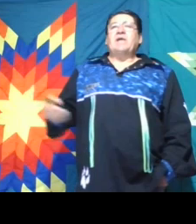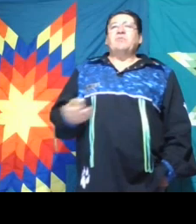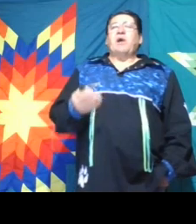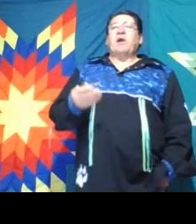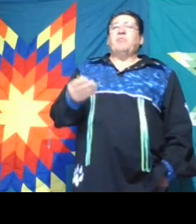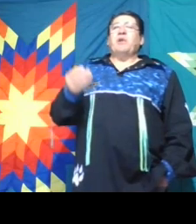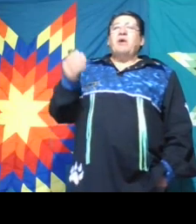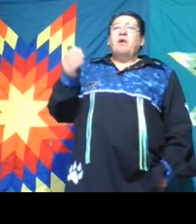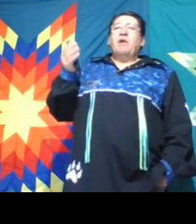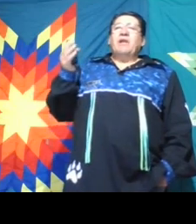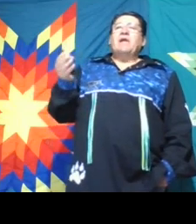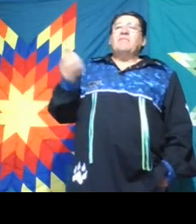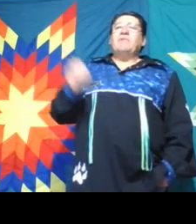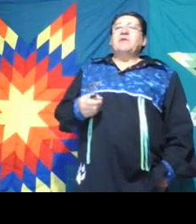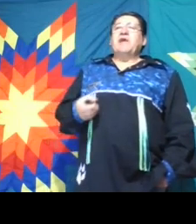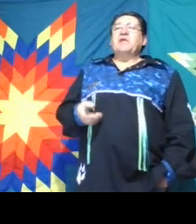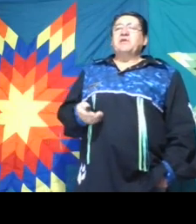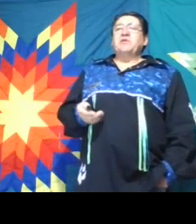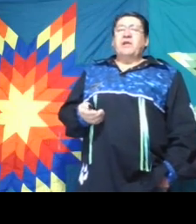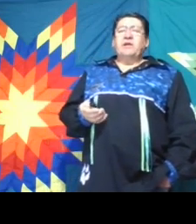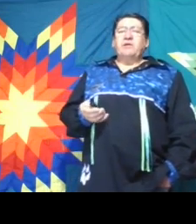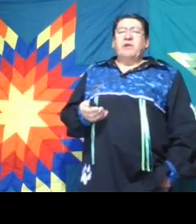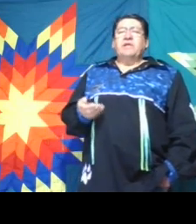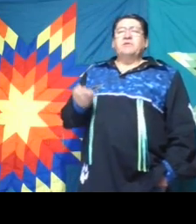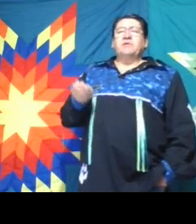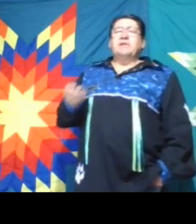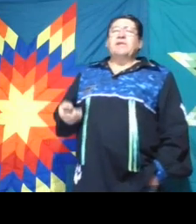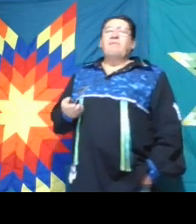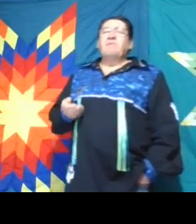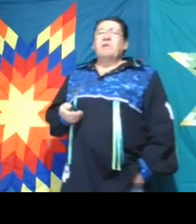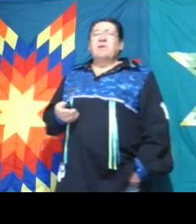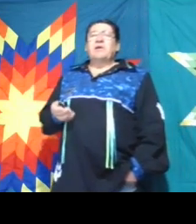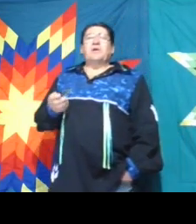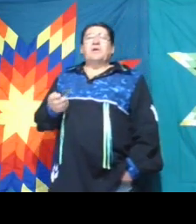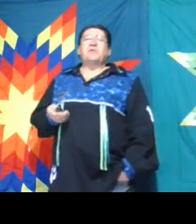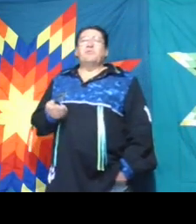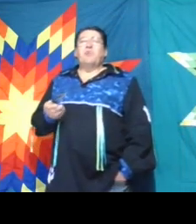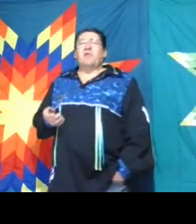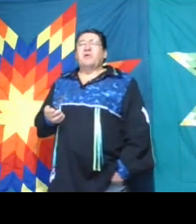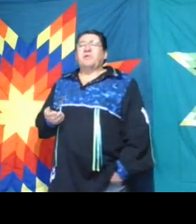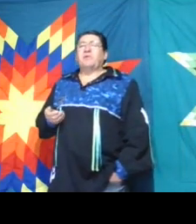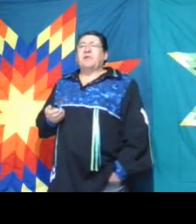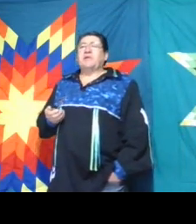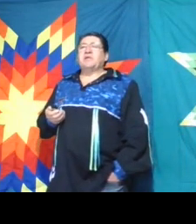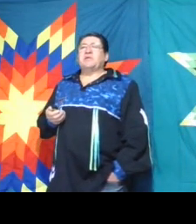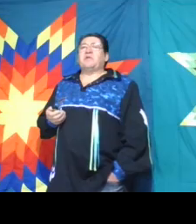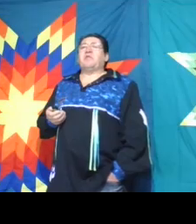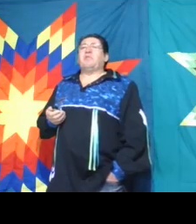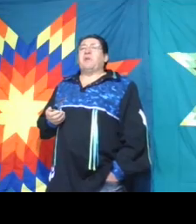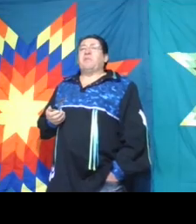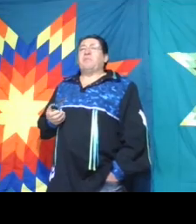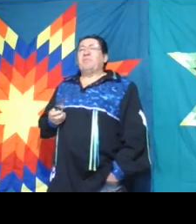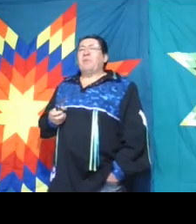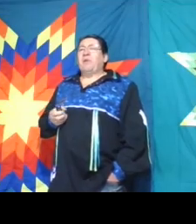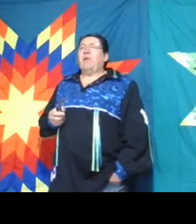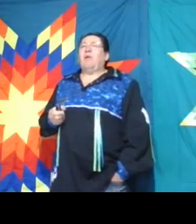play aspect, but lack of education training credentials is definitely a huge barrier to Indigenous